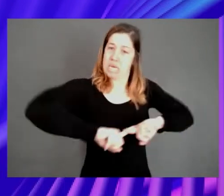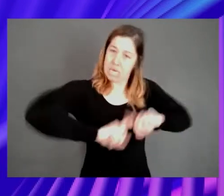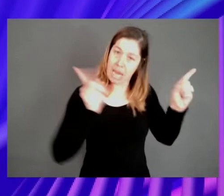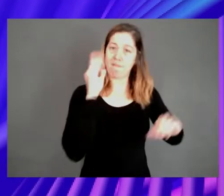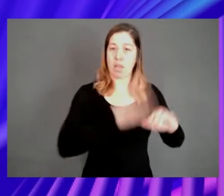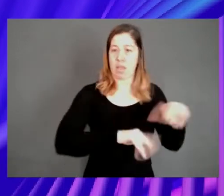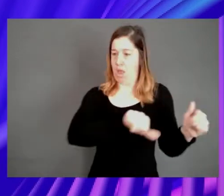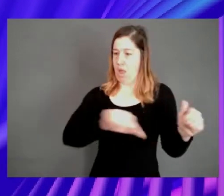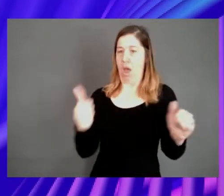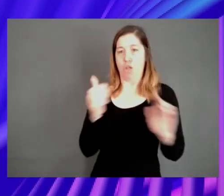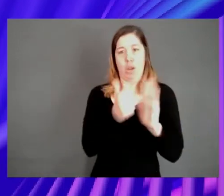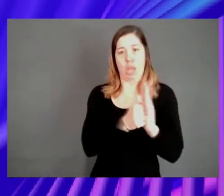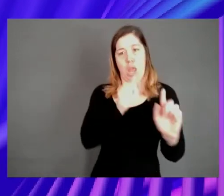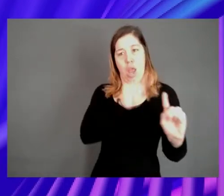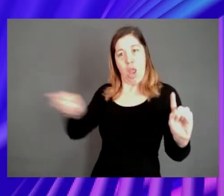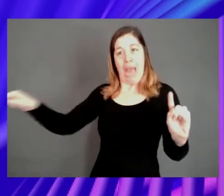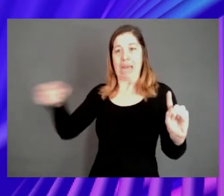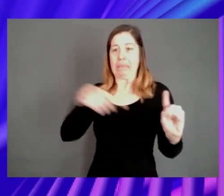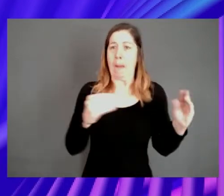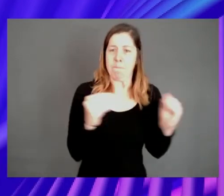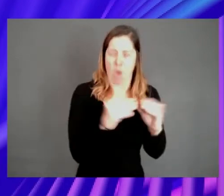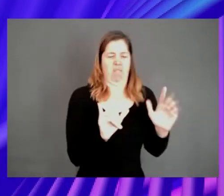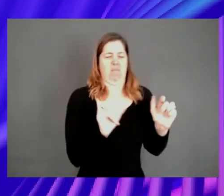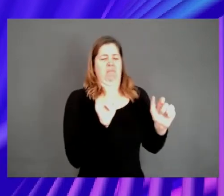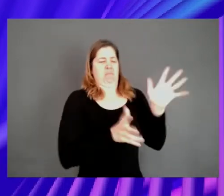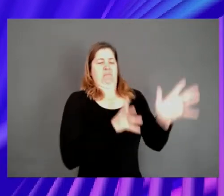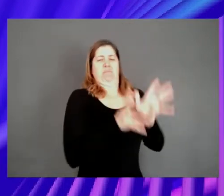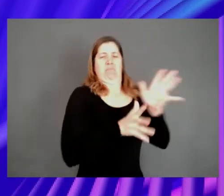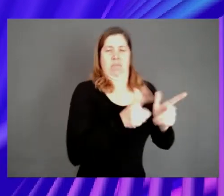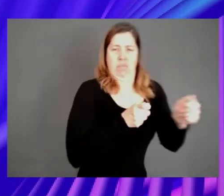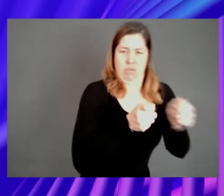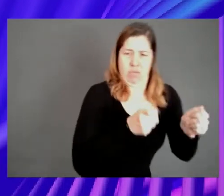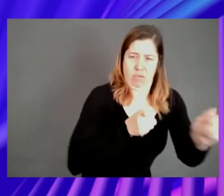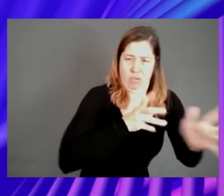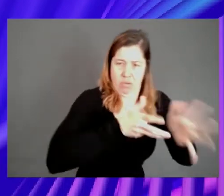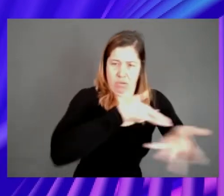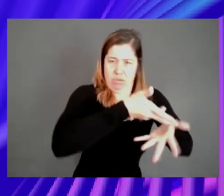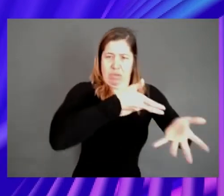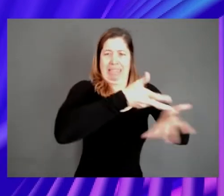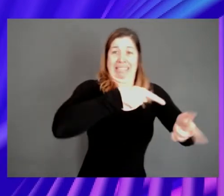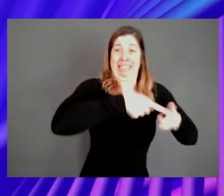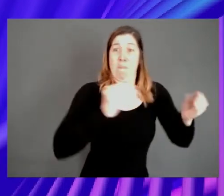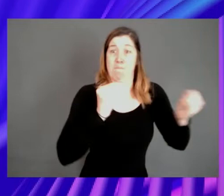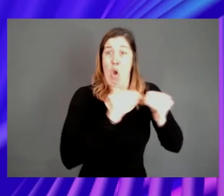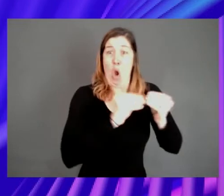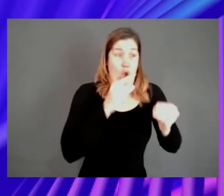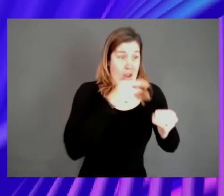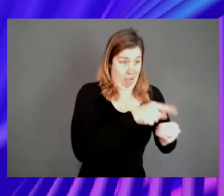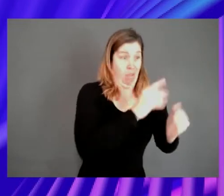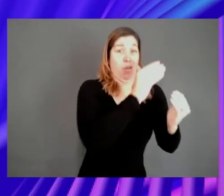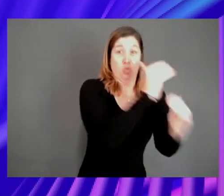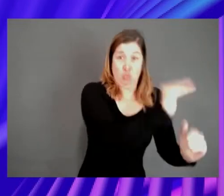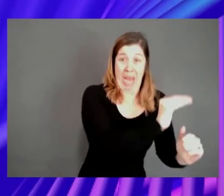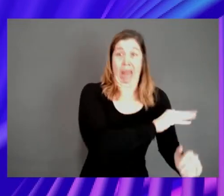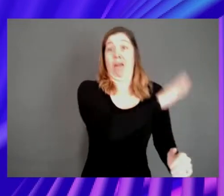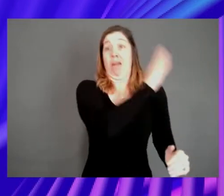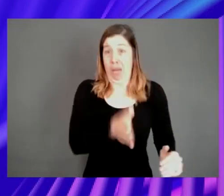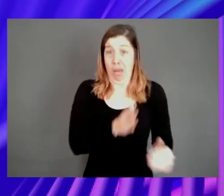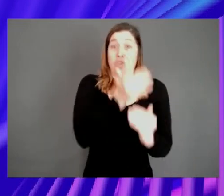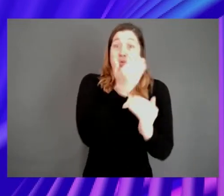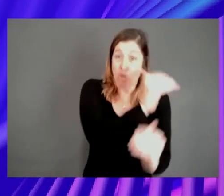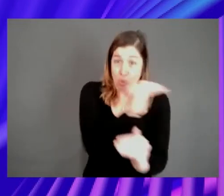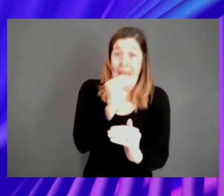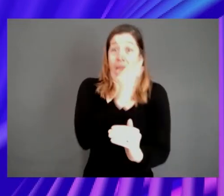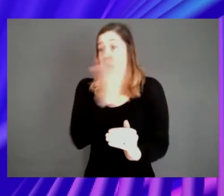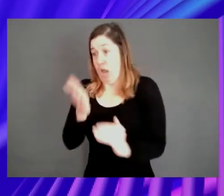it becomes more difficult to manage, especially when you start having more and more of those. You know, you've got an AWS account that